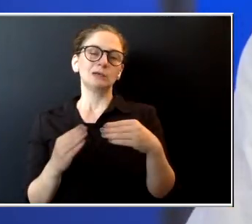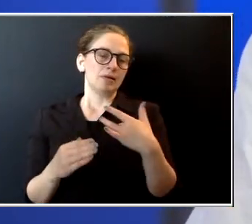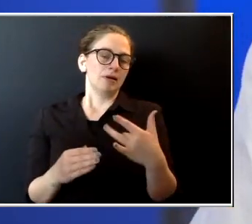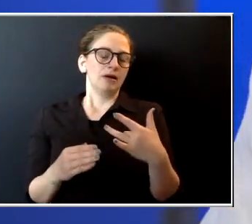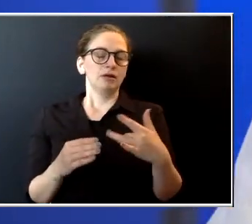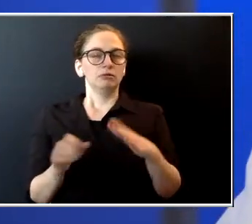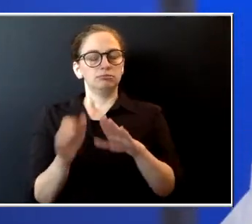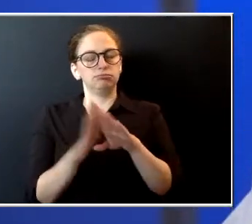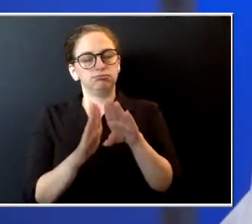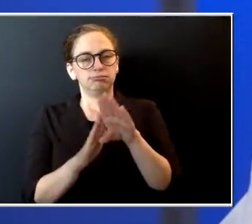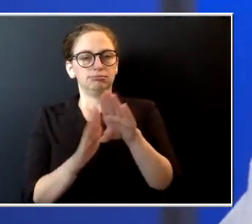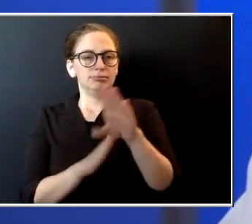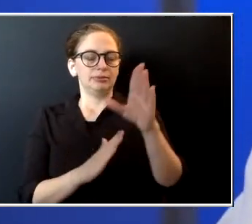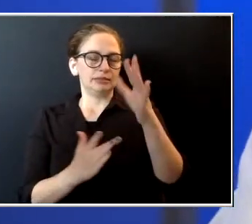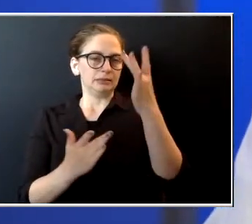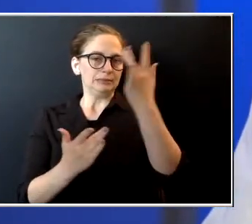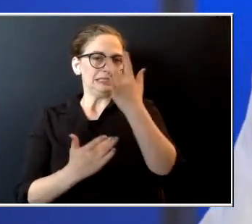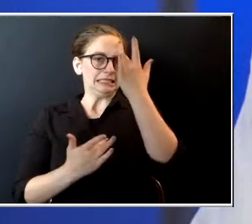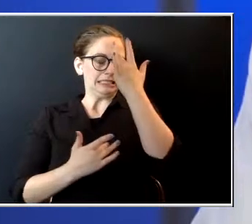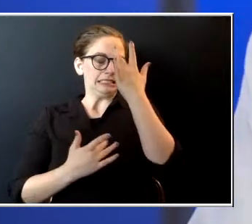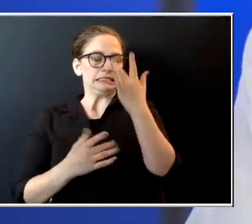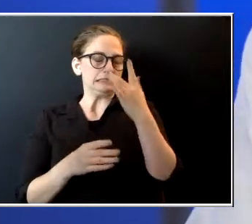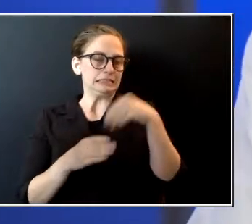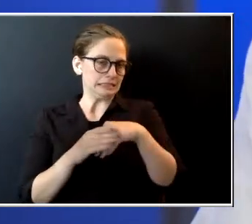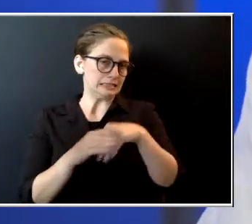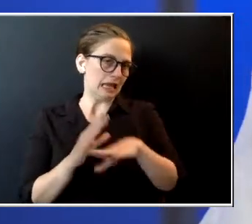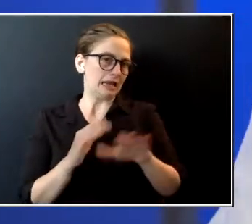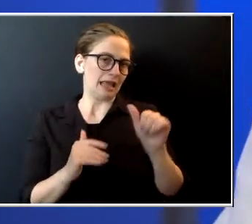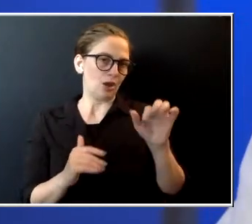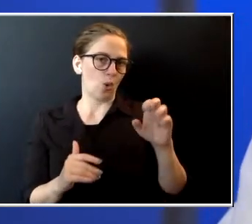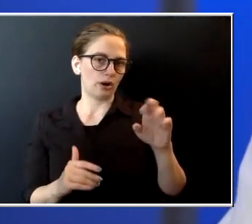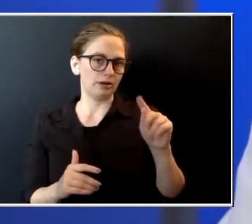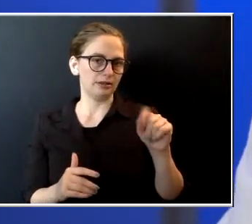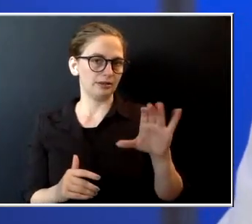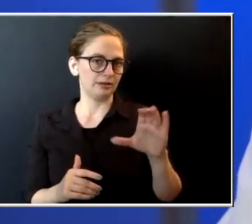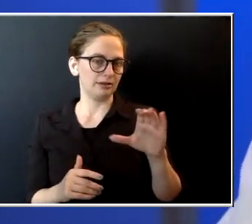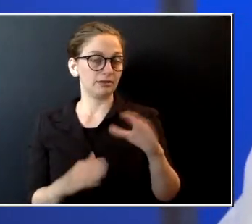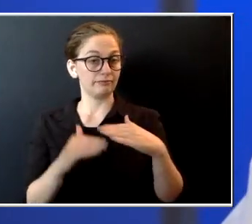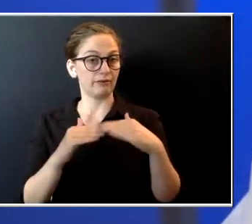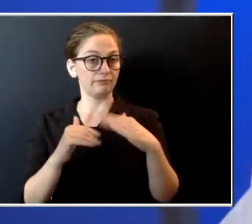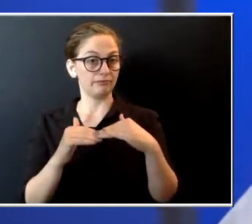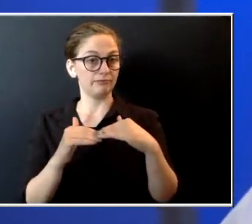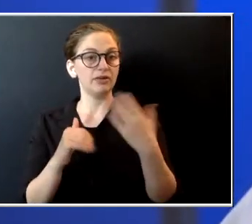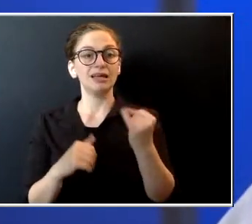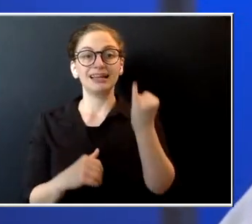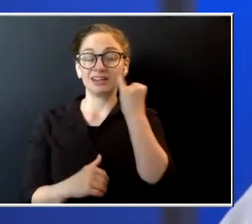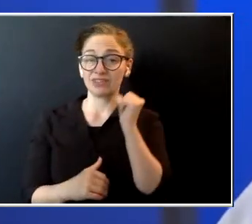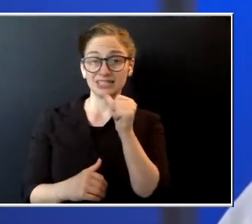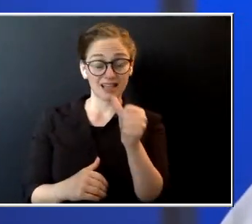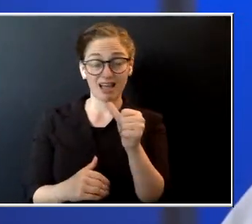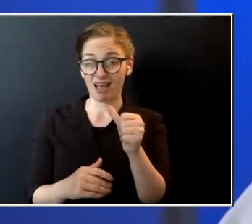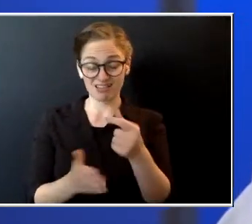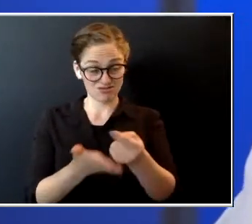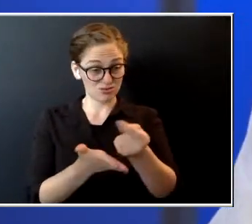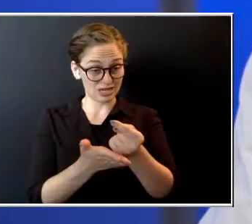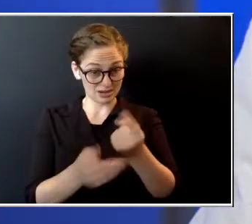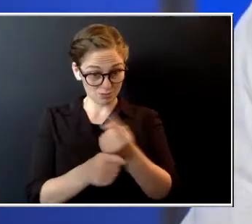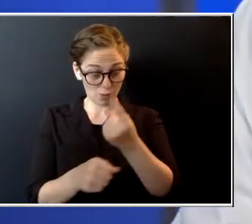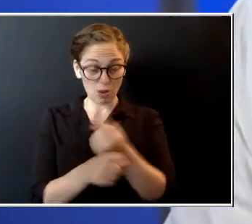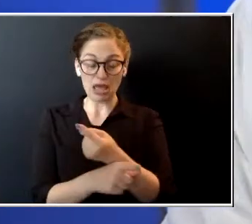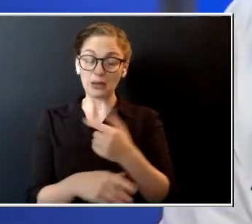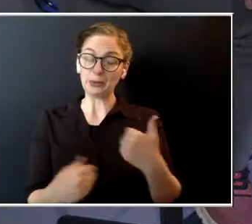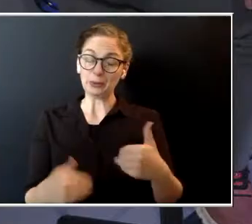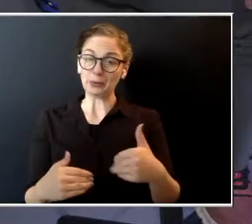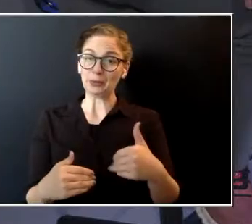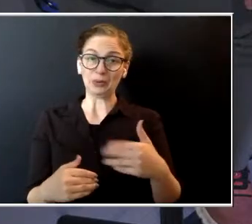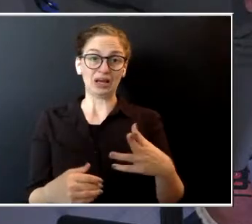becomes stressed, and we have symptoms. And if not treated appropriately, I mean, the mortality is actually very high for severe aortic stenosis.